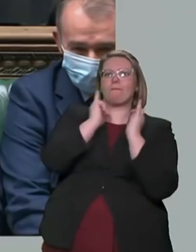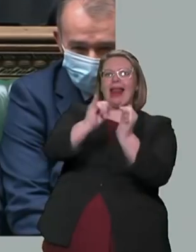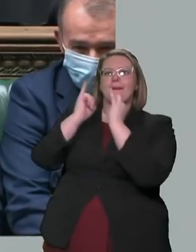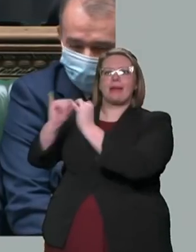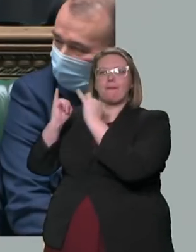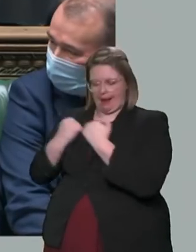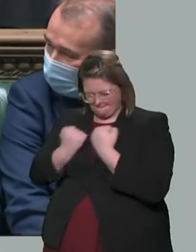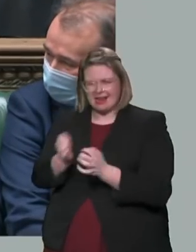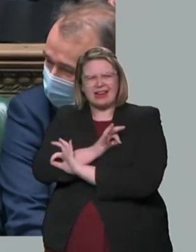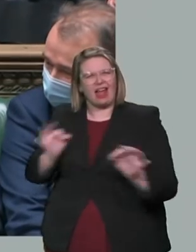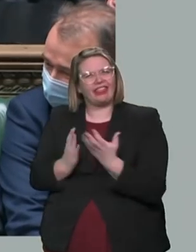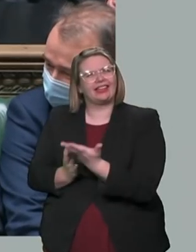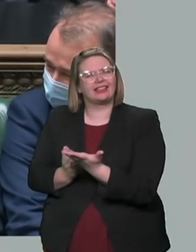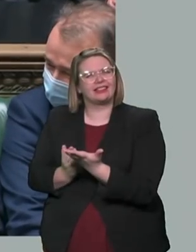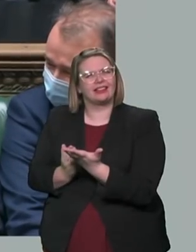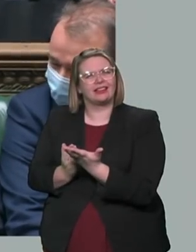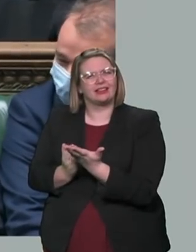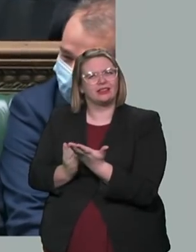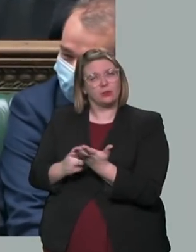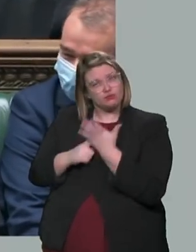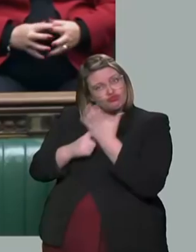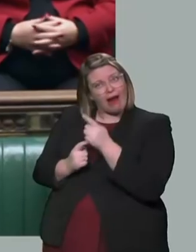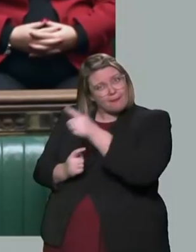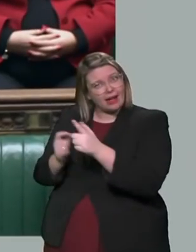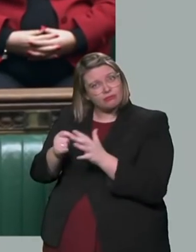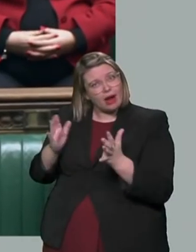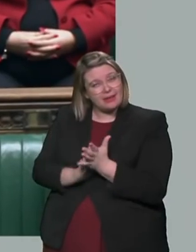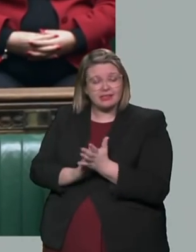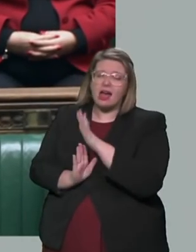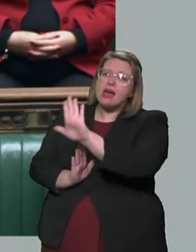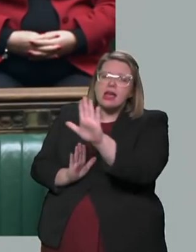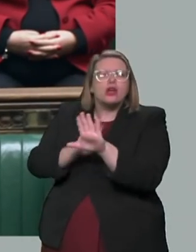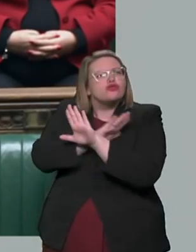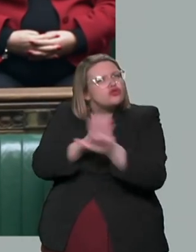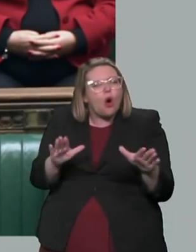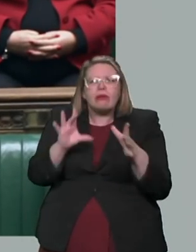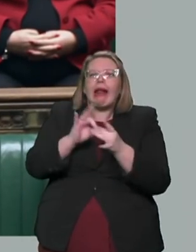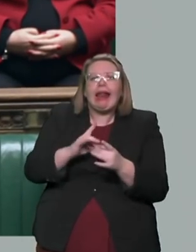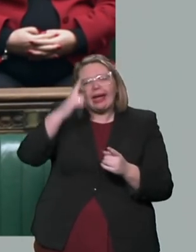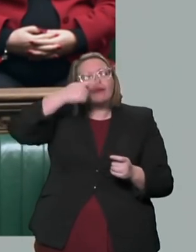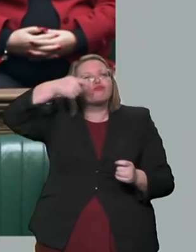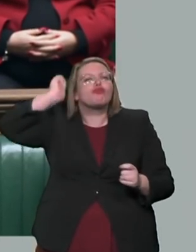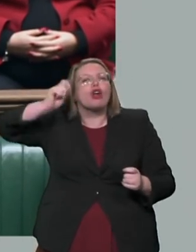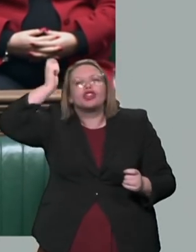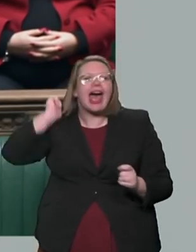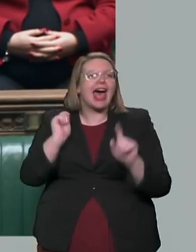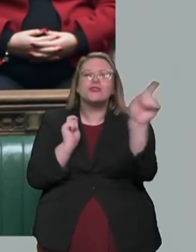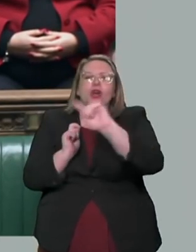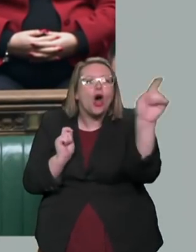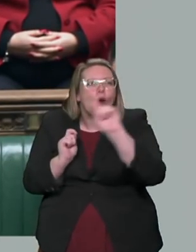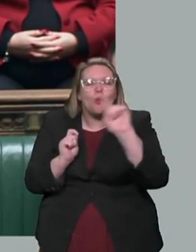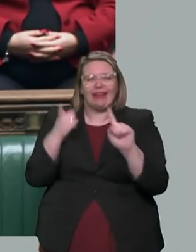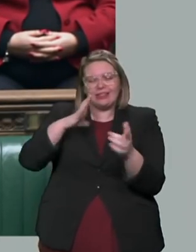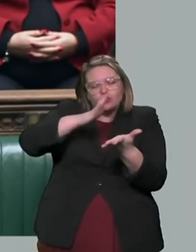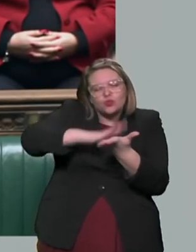blame. So can I suggest to the Prime Minister, it's not about brushing your hair, it's about brushing